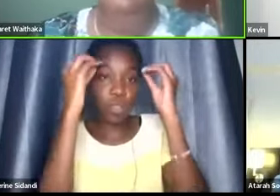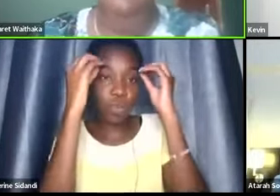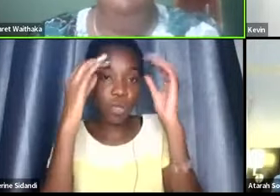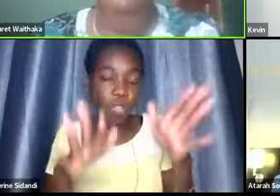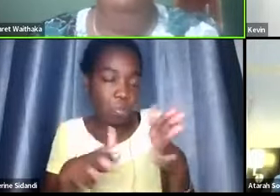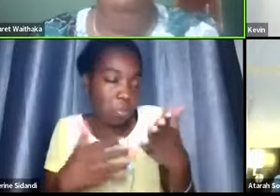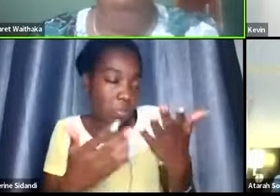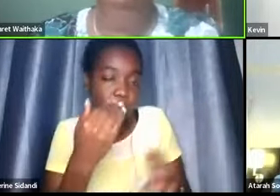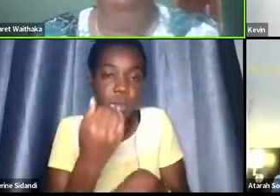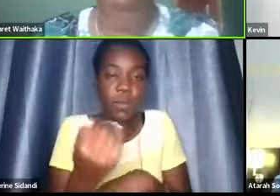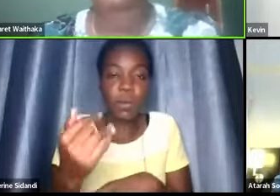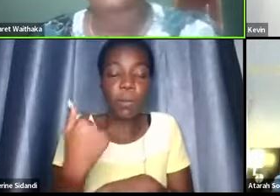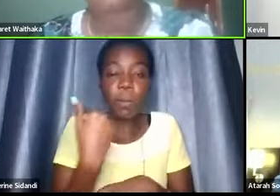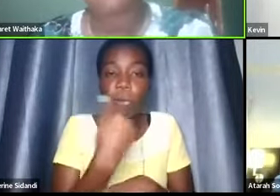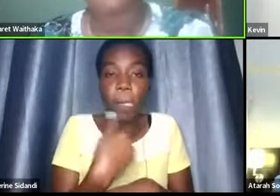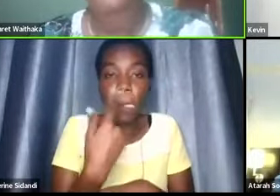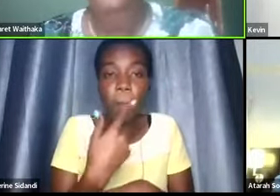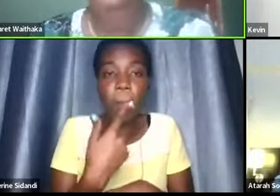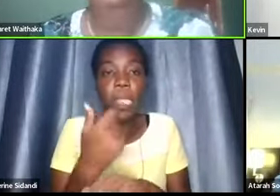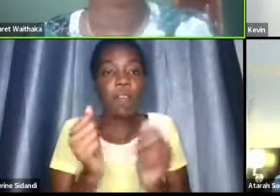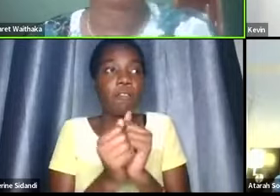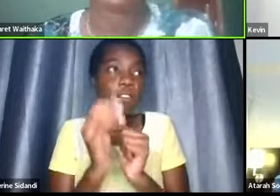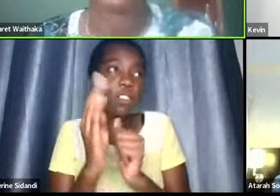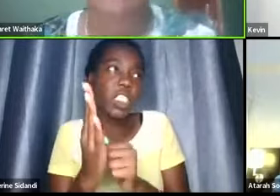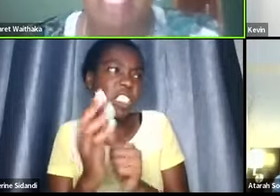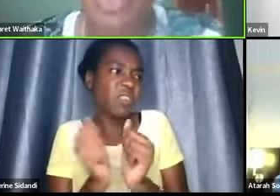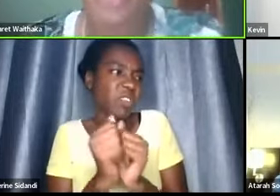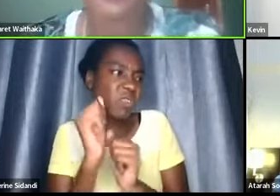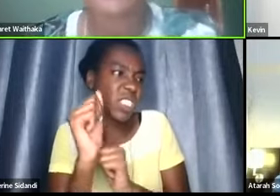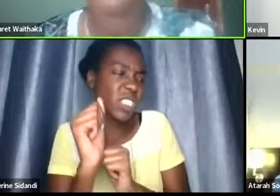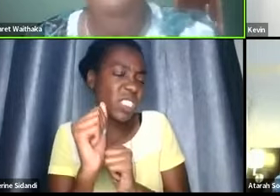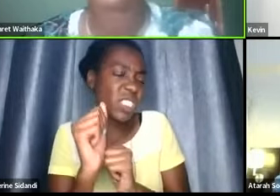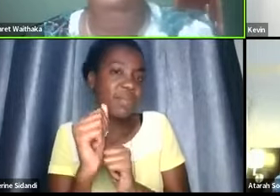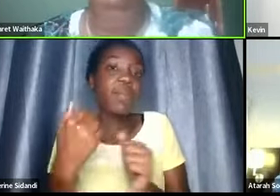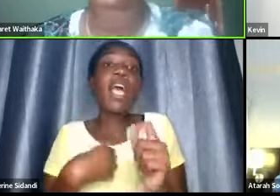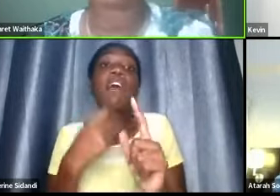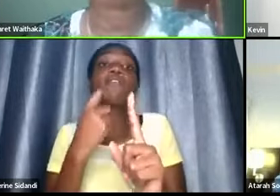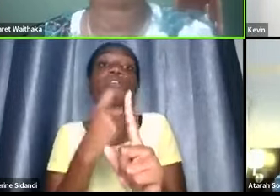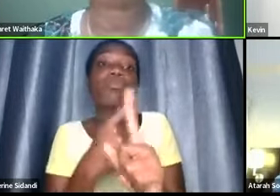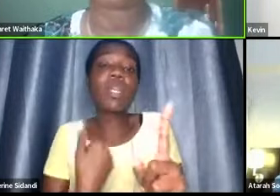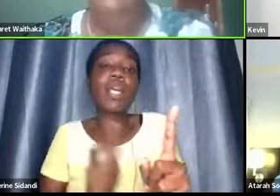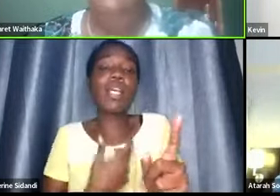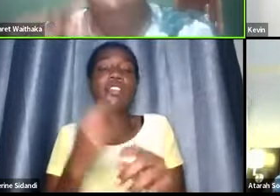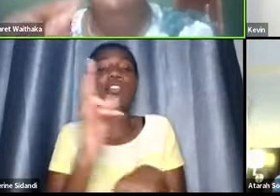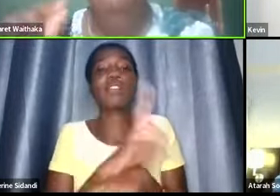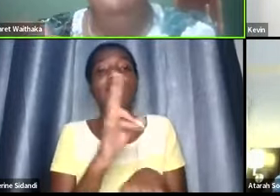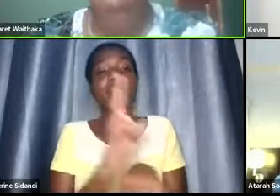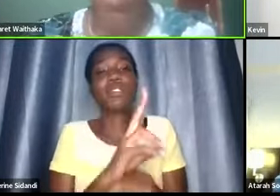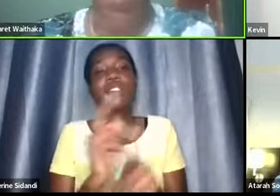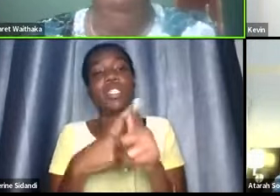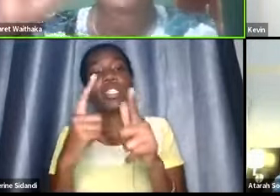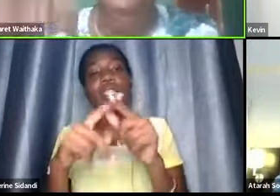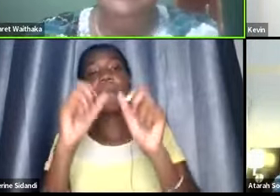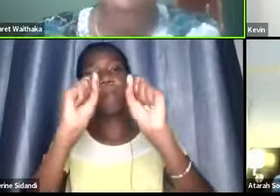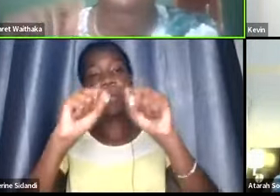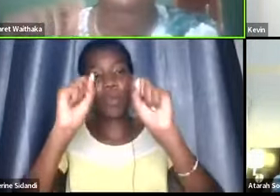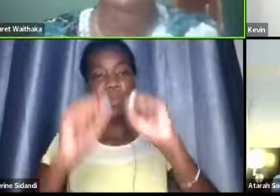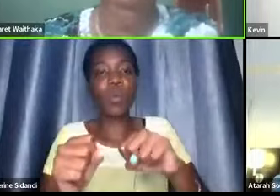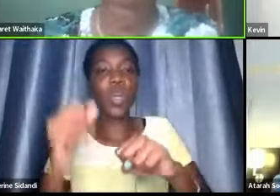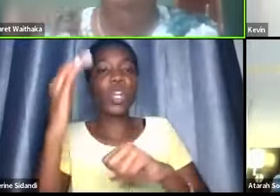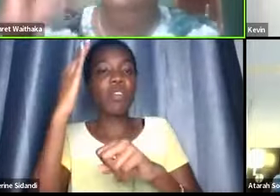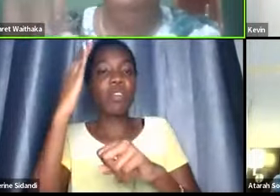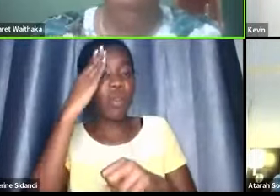is 14 and 15 and above, we have a tool that we use so that they are able to actually find out what your talent,